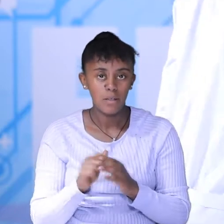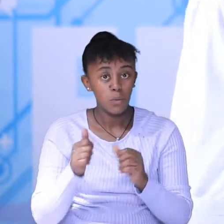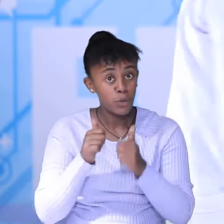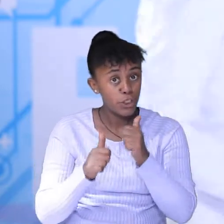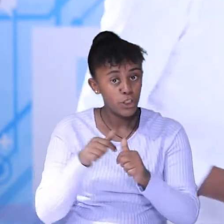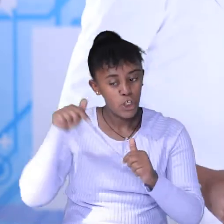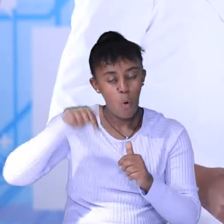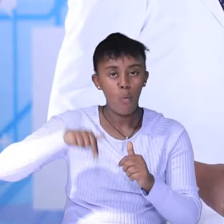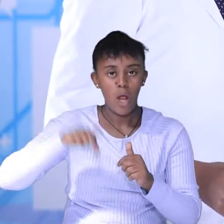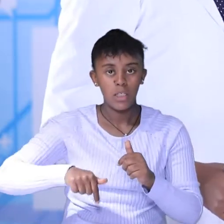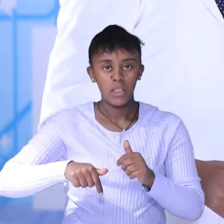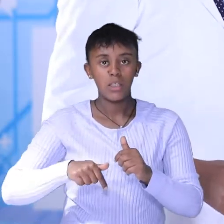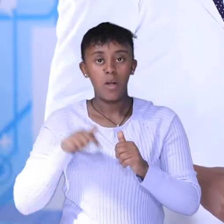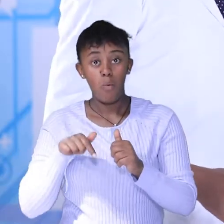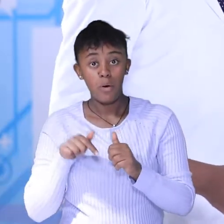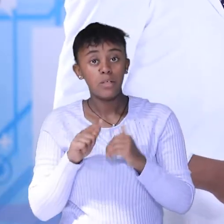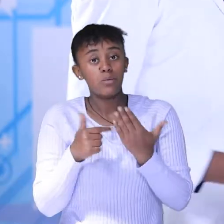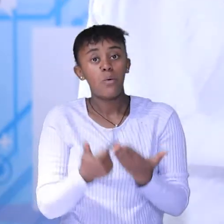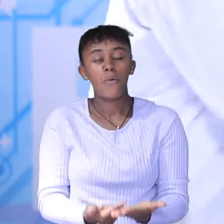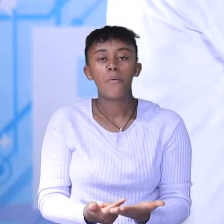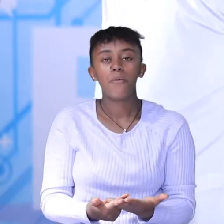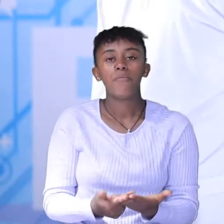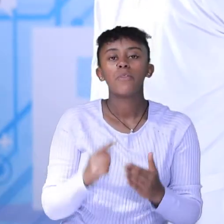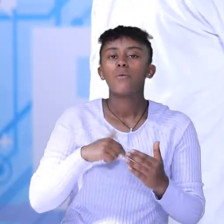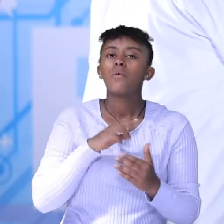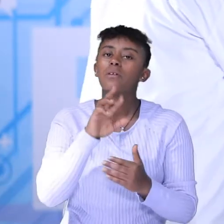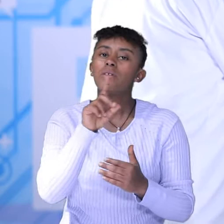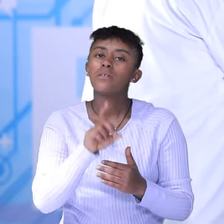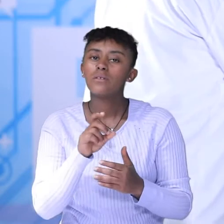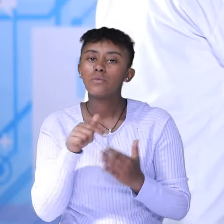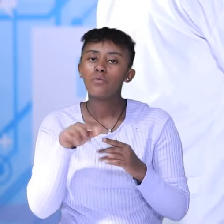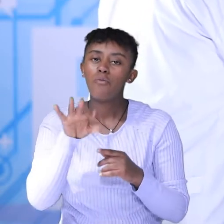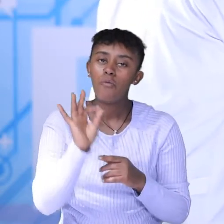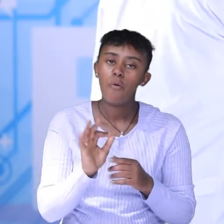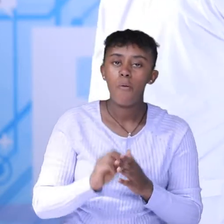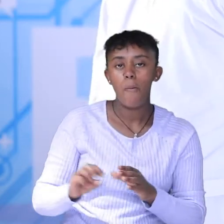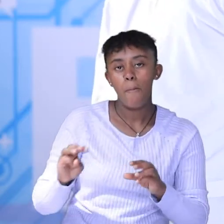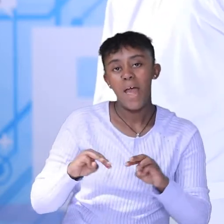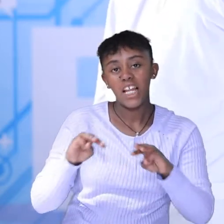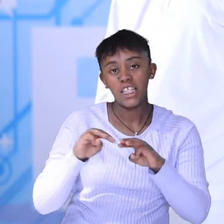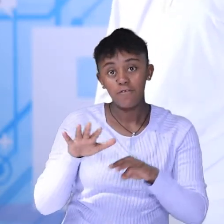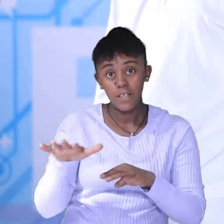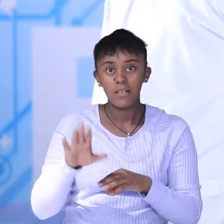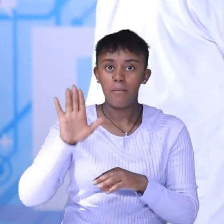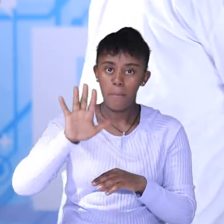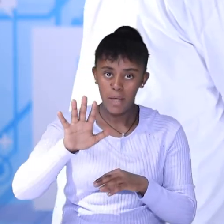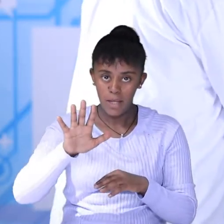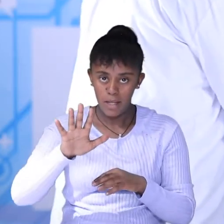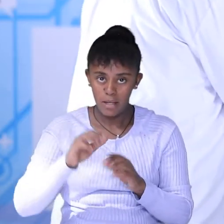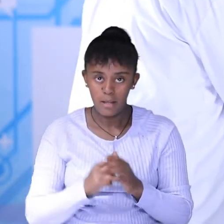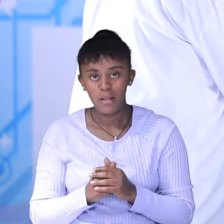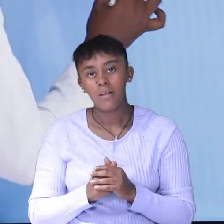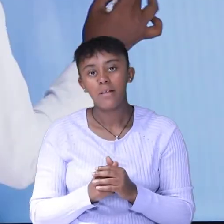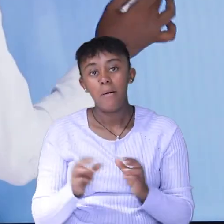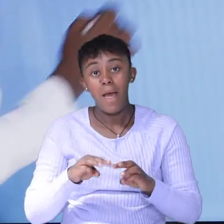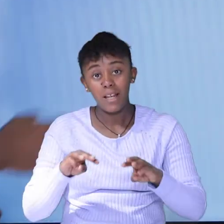is acting downward. So we are asked to find the magnetic field B. The magnetic